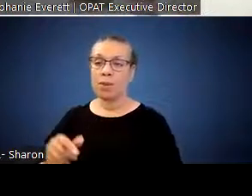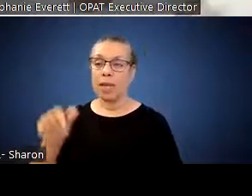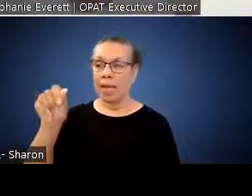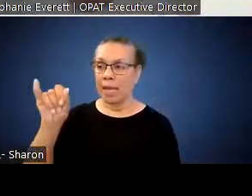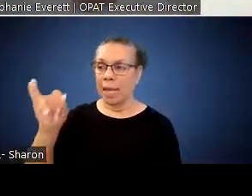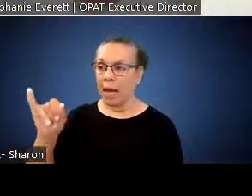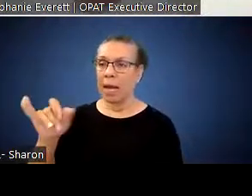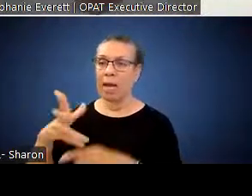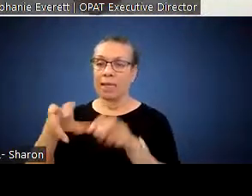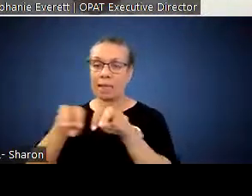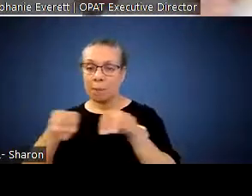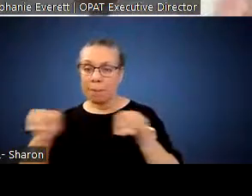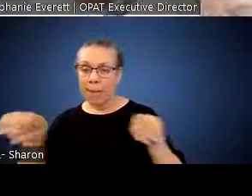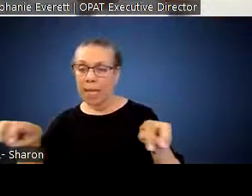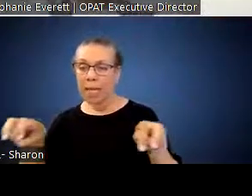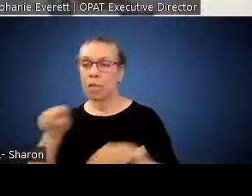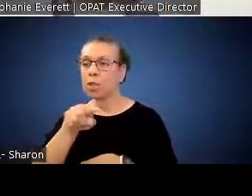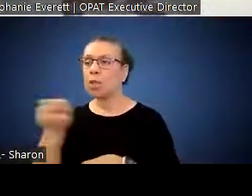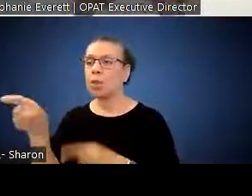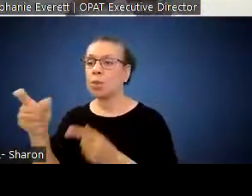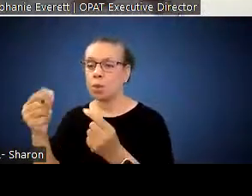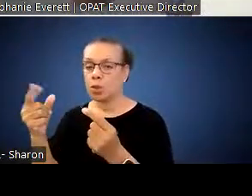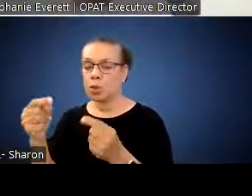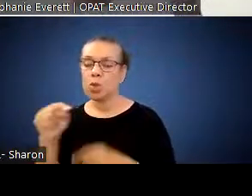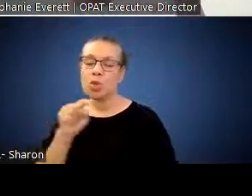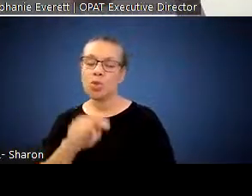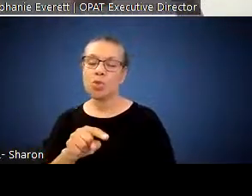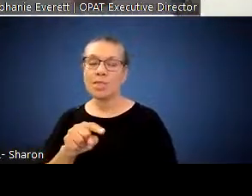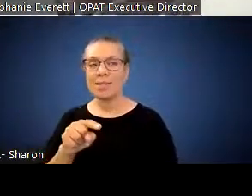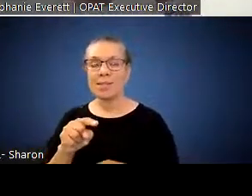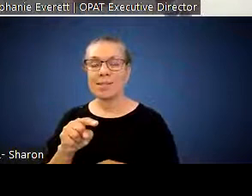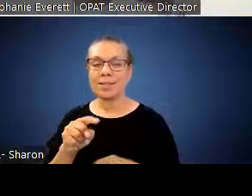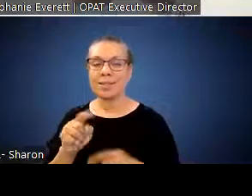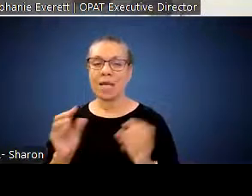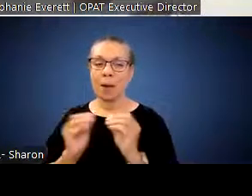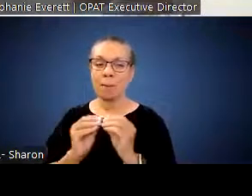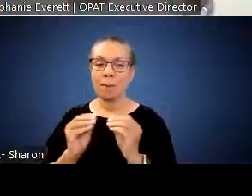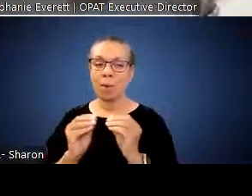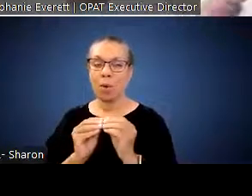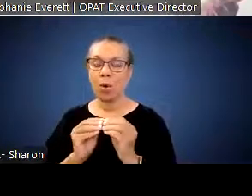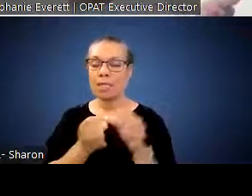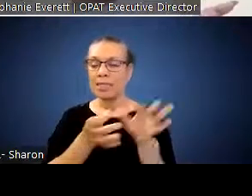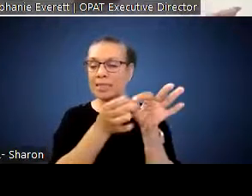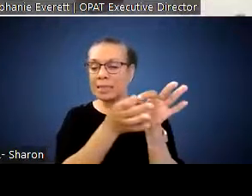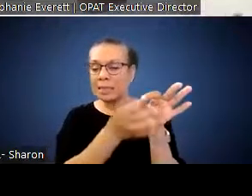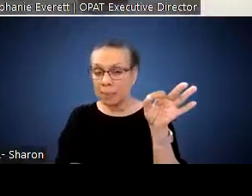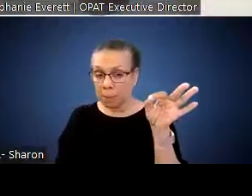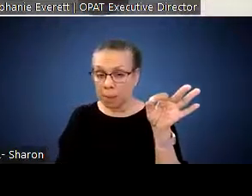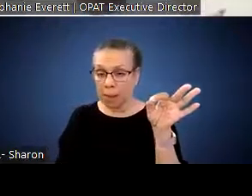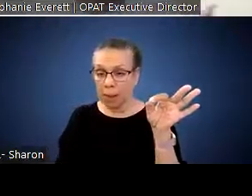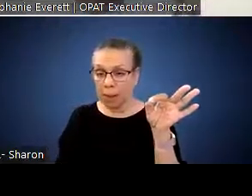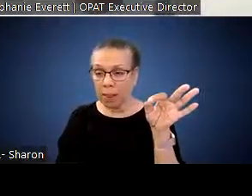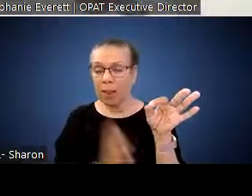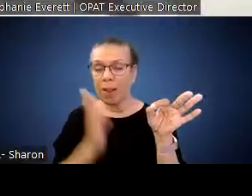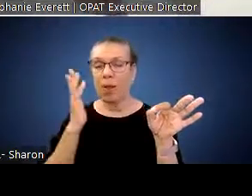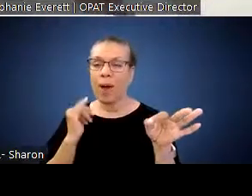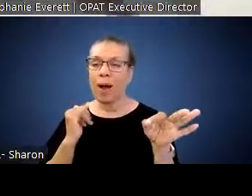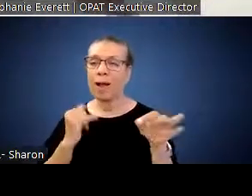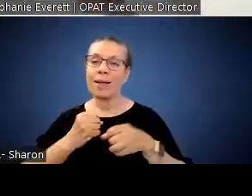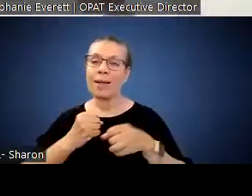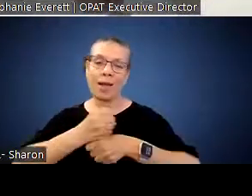do. So this is the second version. So this is a more pared down version, because we give these out at the coffee